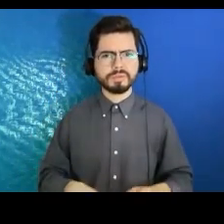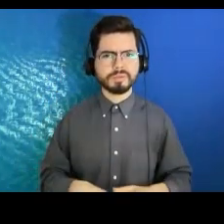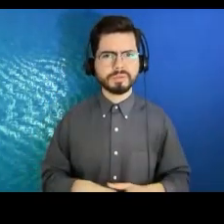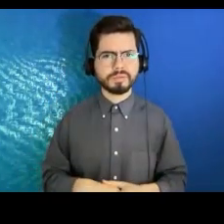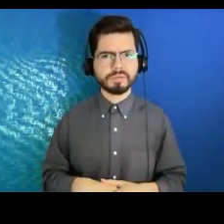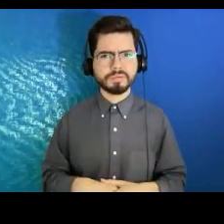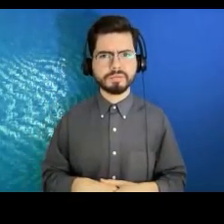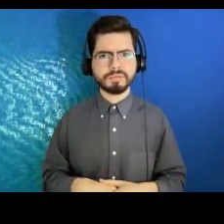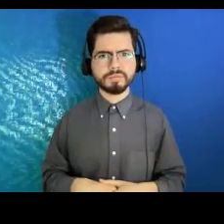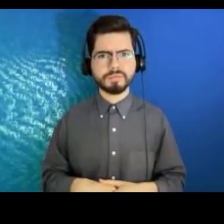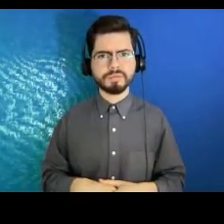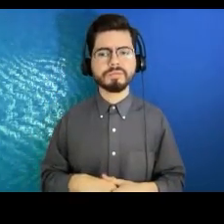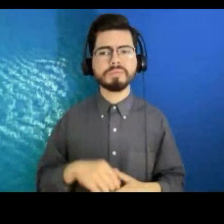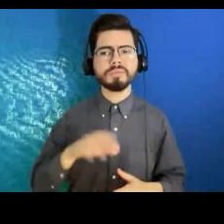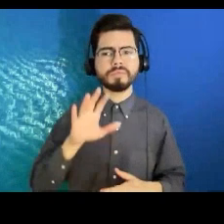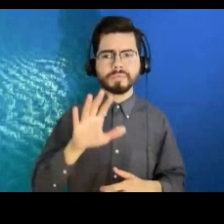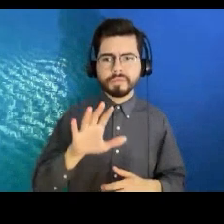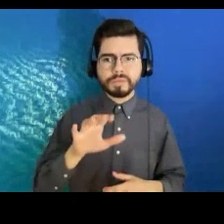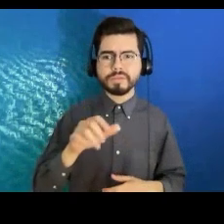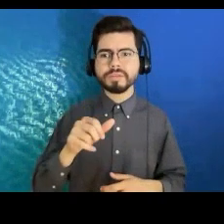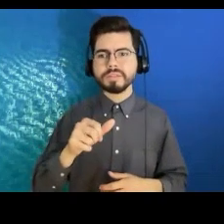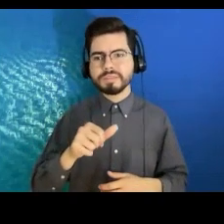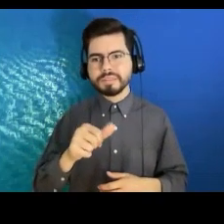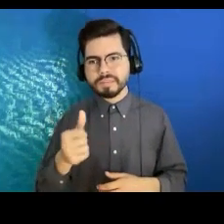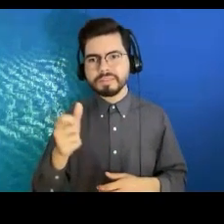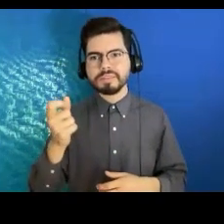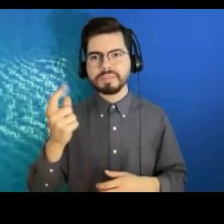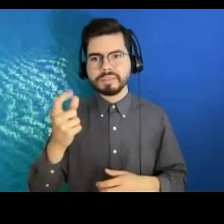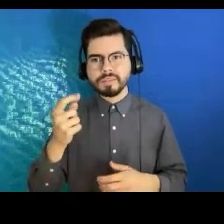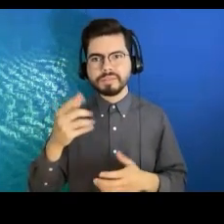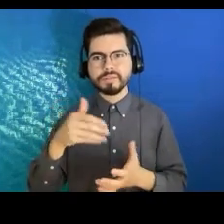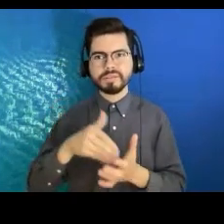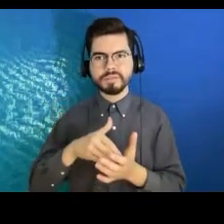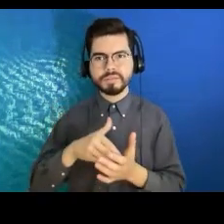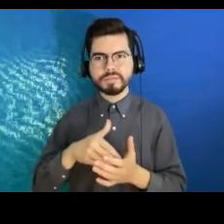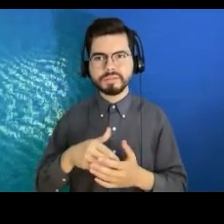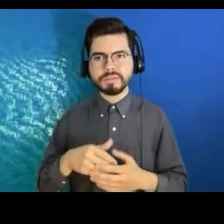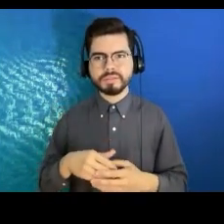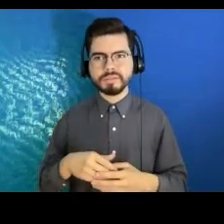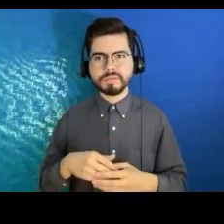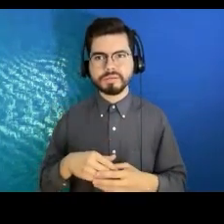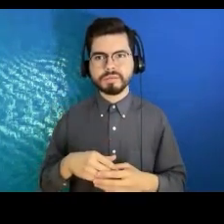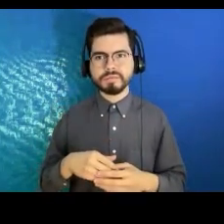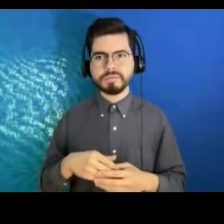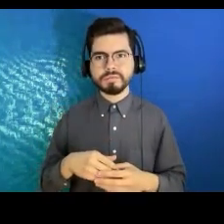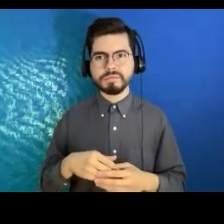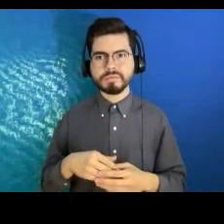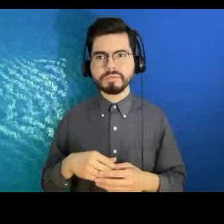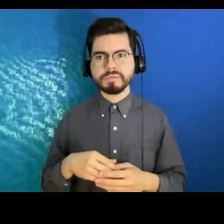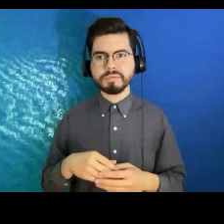5, 10, 11,000. But that's missing the point.